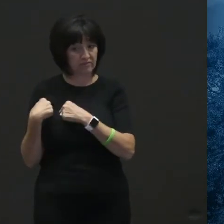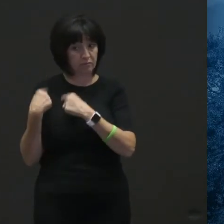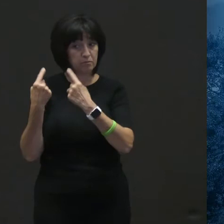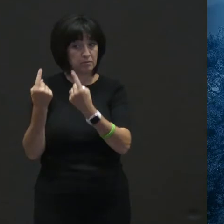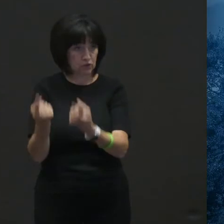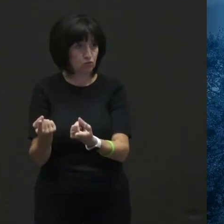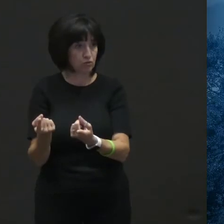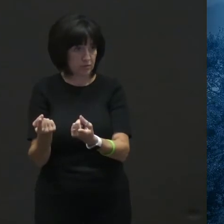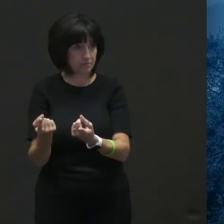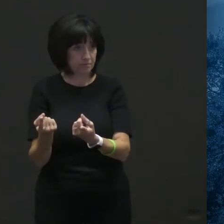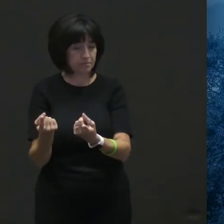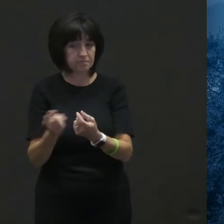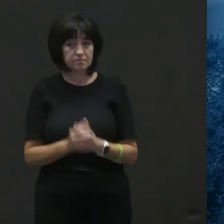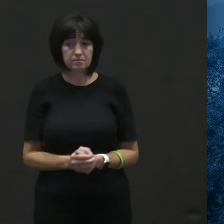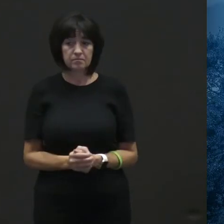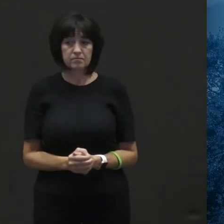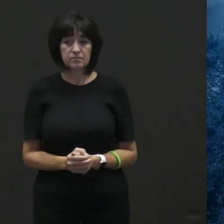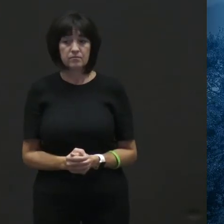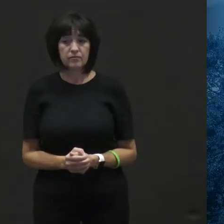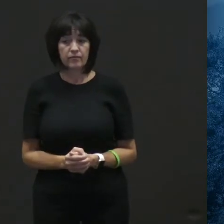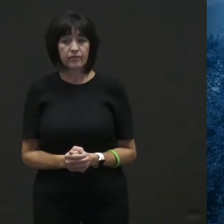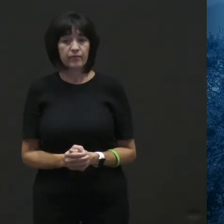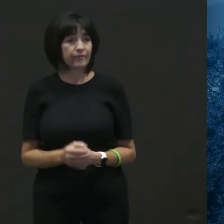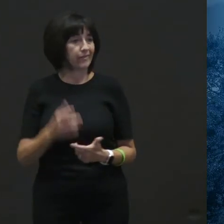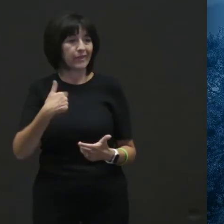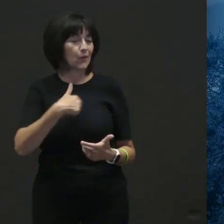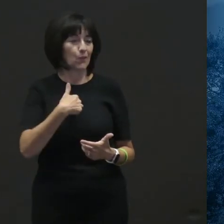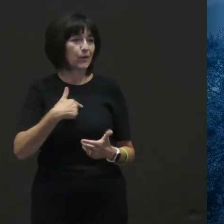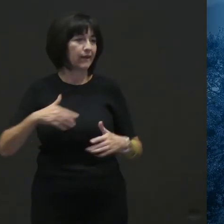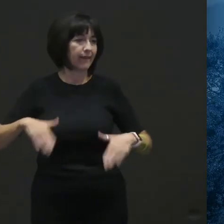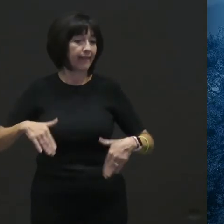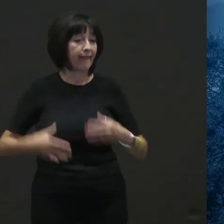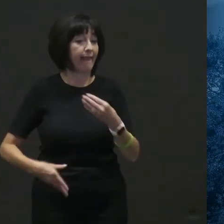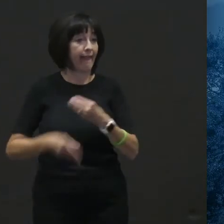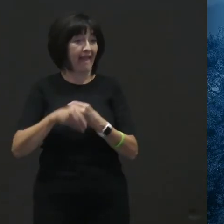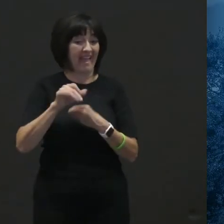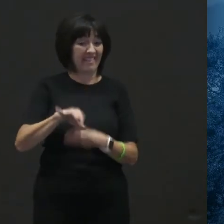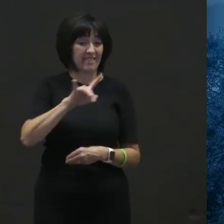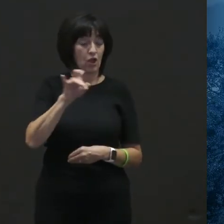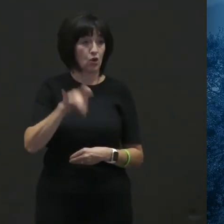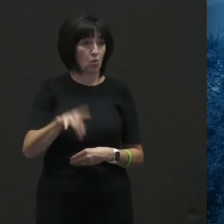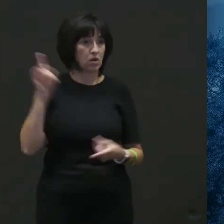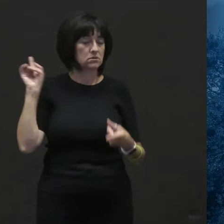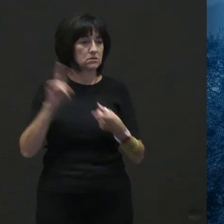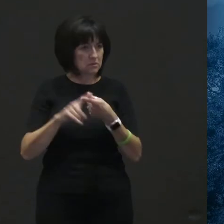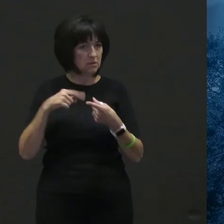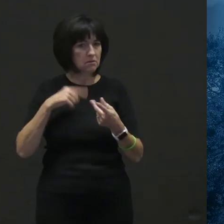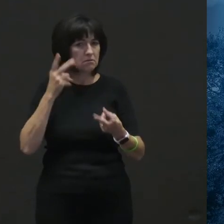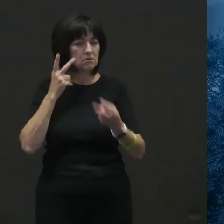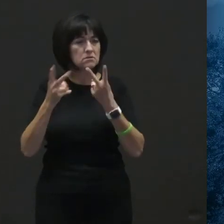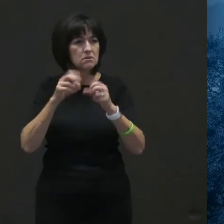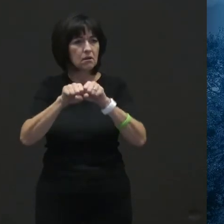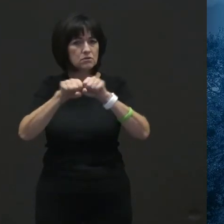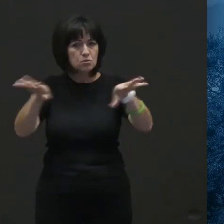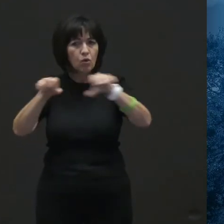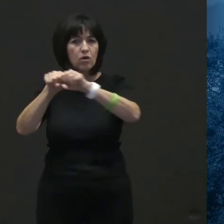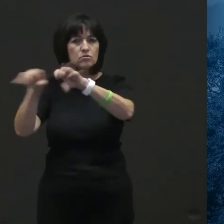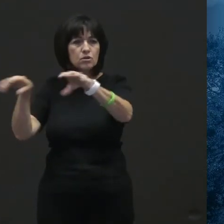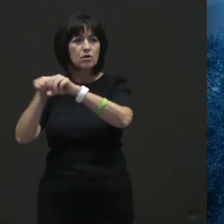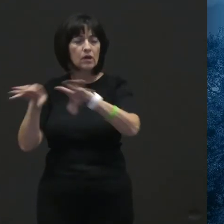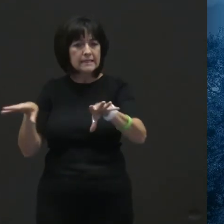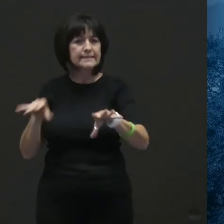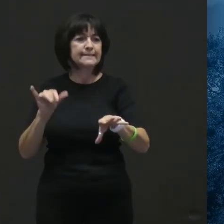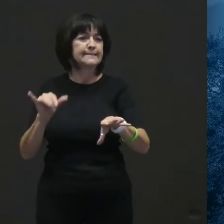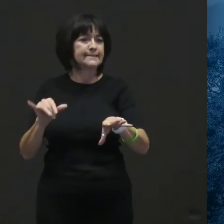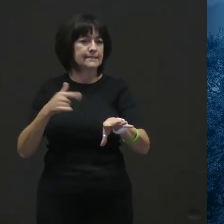all along. Well, we didn't add the question until we started to see the outbreaks. And of course,